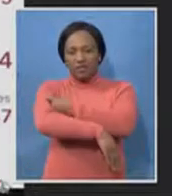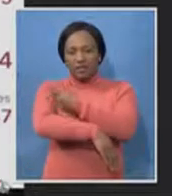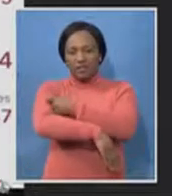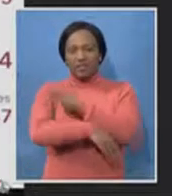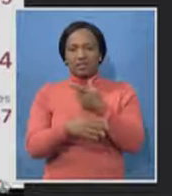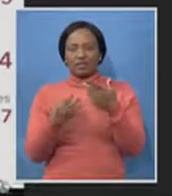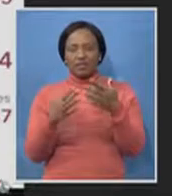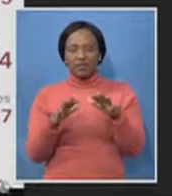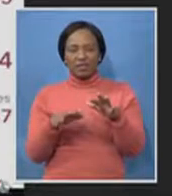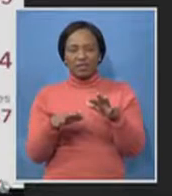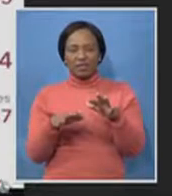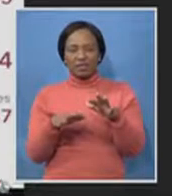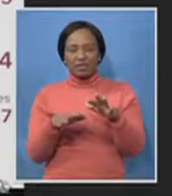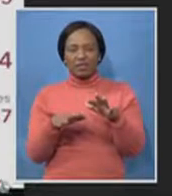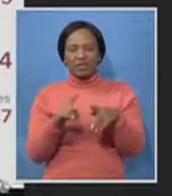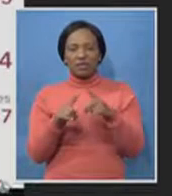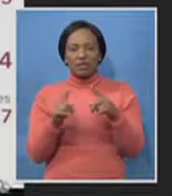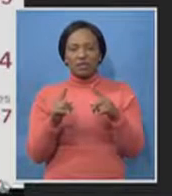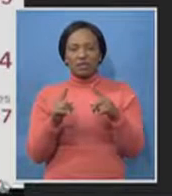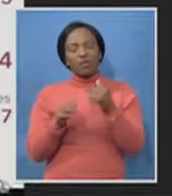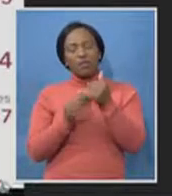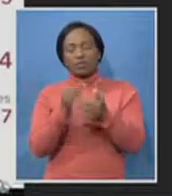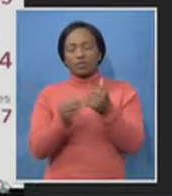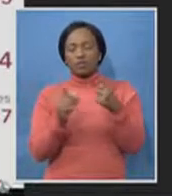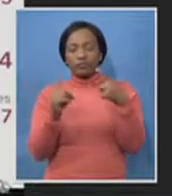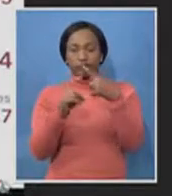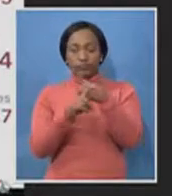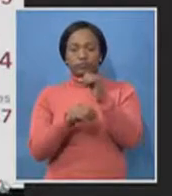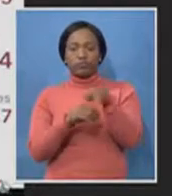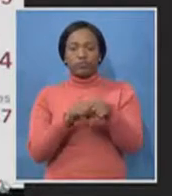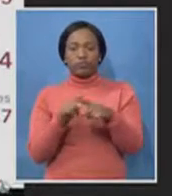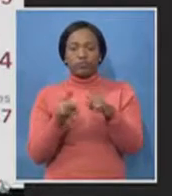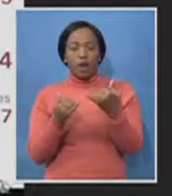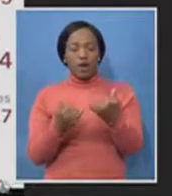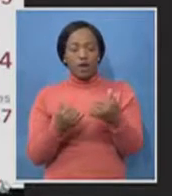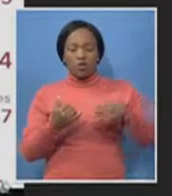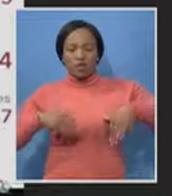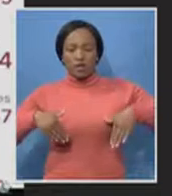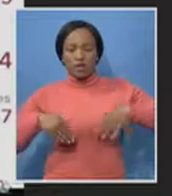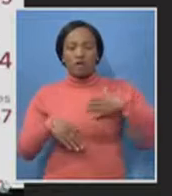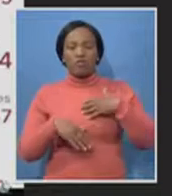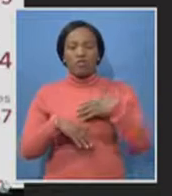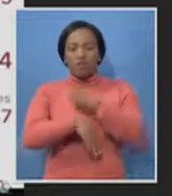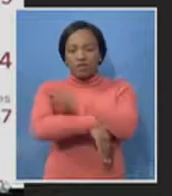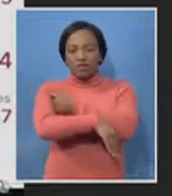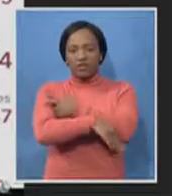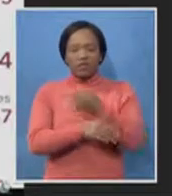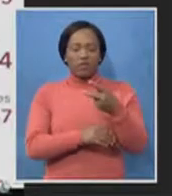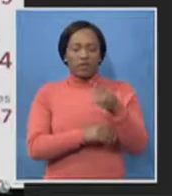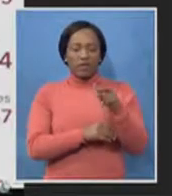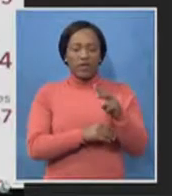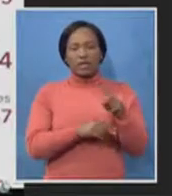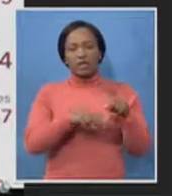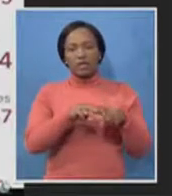complicated process. As many of you know, we don't have a vaccine yet against HIV, despite a lot of effort. And